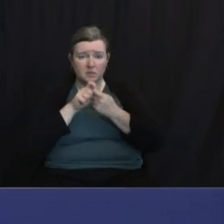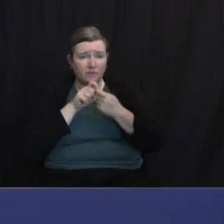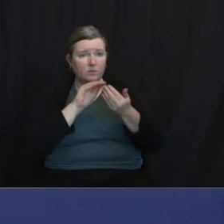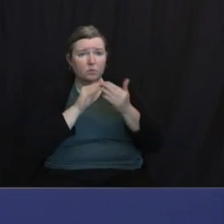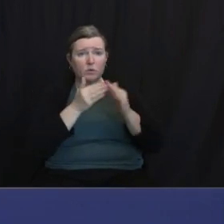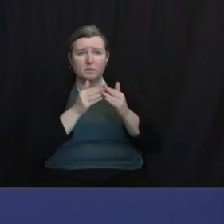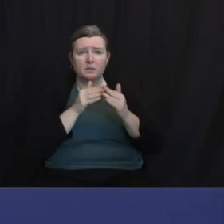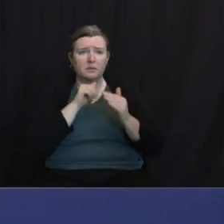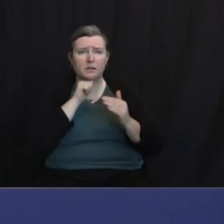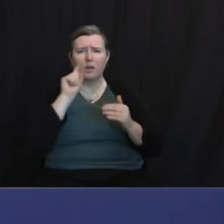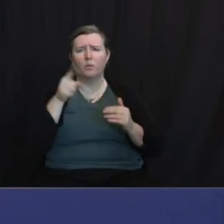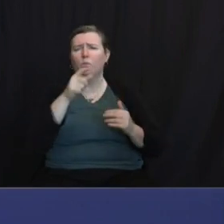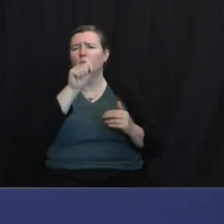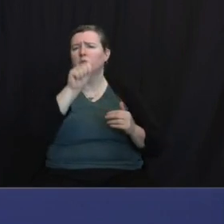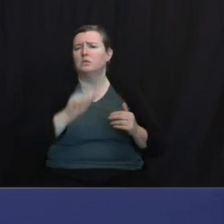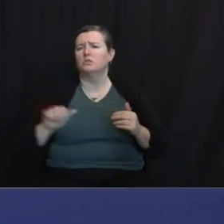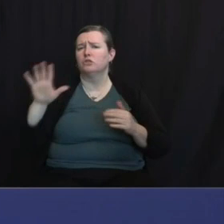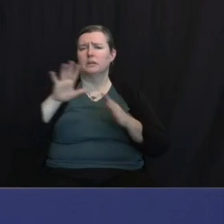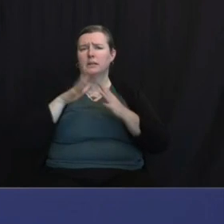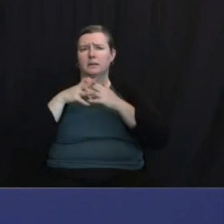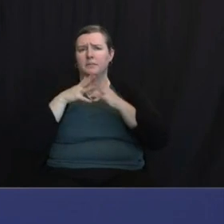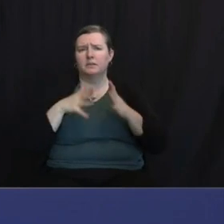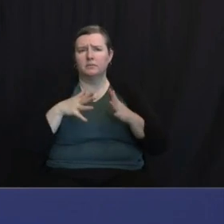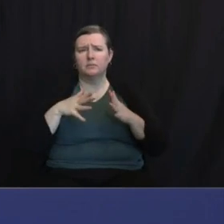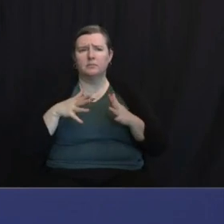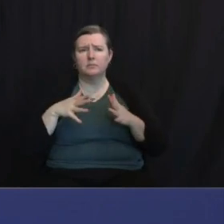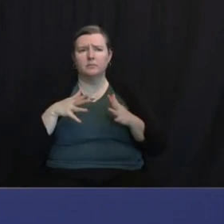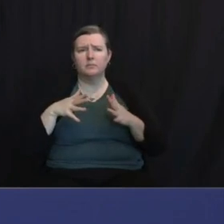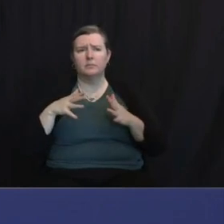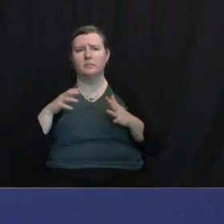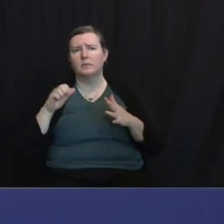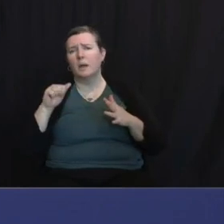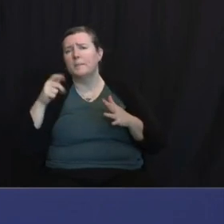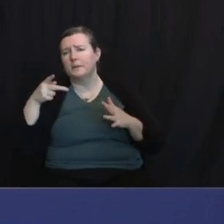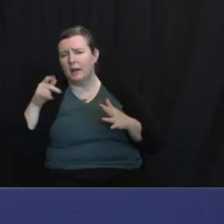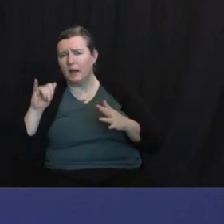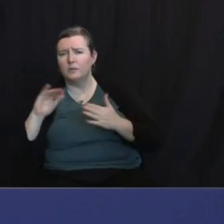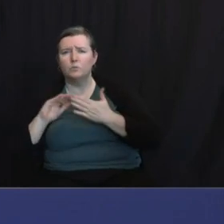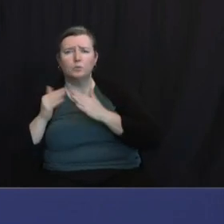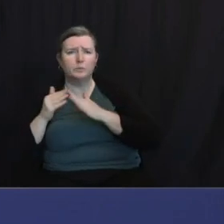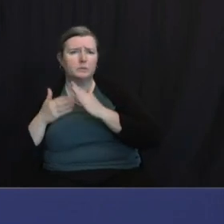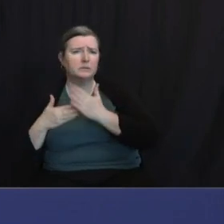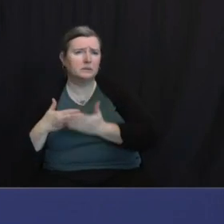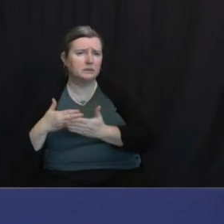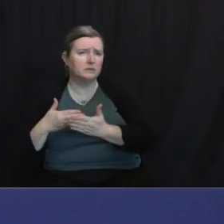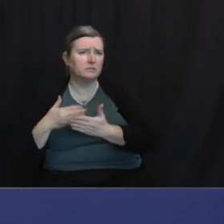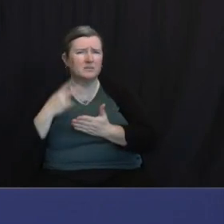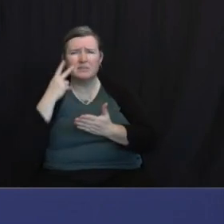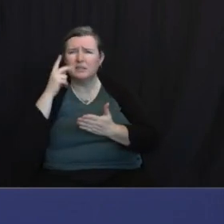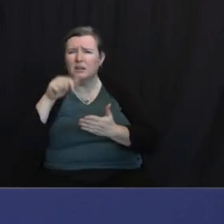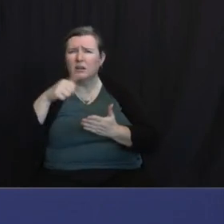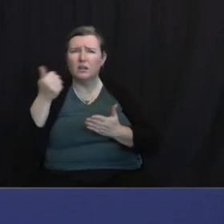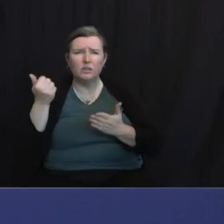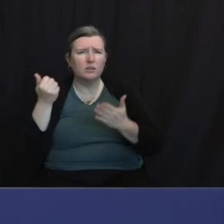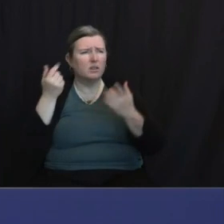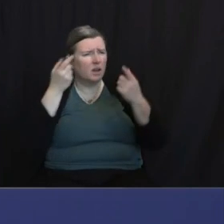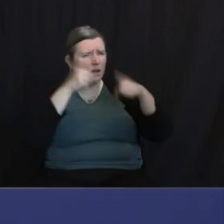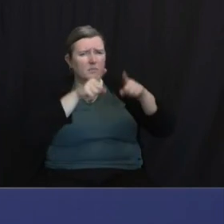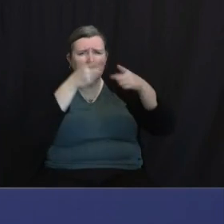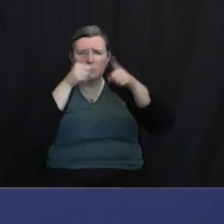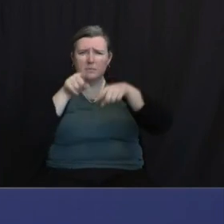or AAPI communities in our state, but we've seen other examples of it. And we saw some nasty